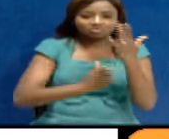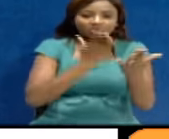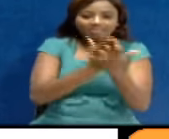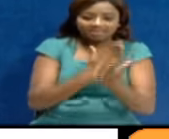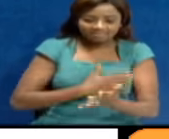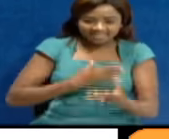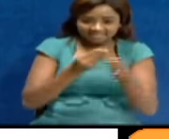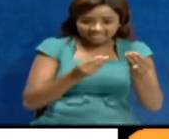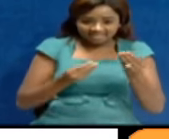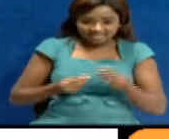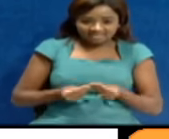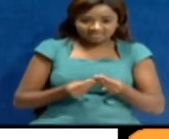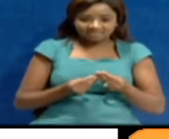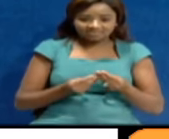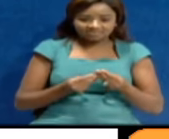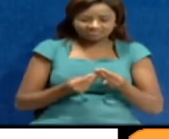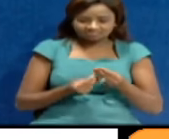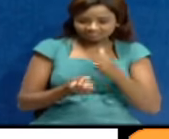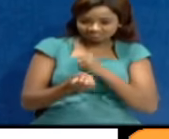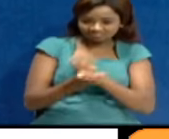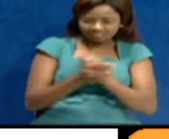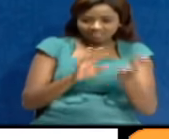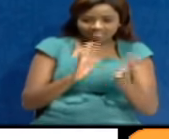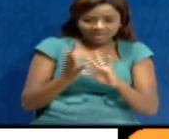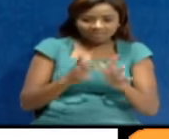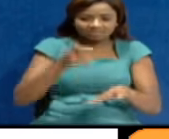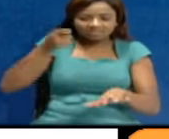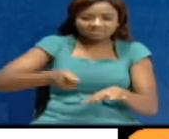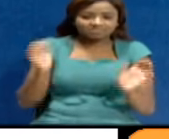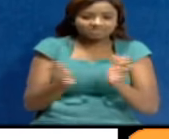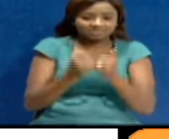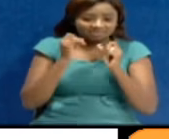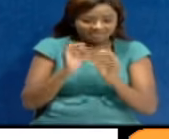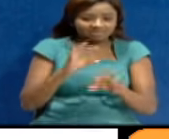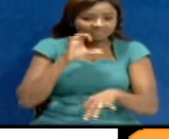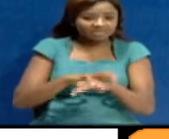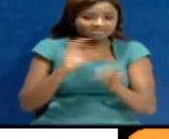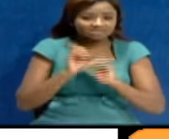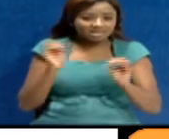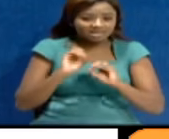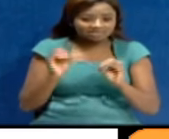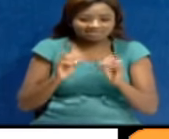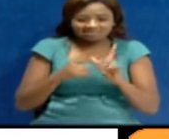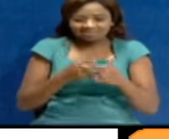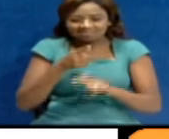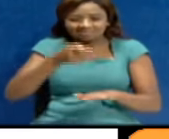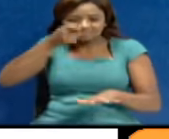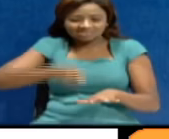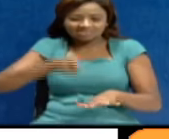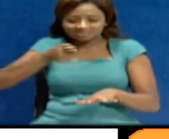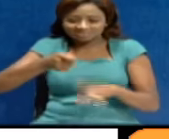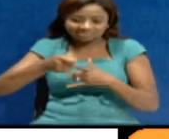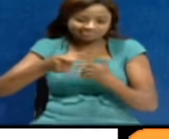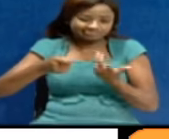give a stay of execution of this judgment. Because if they don't get a stay on the judgment, then that judgment remains